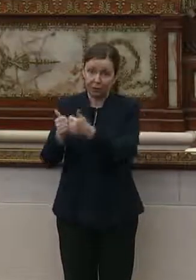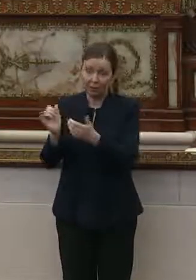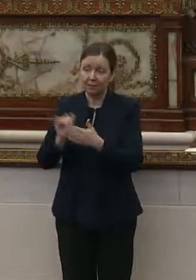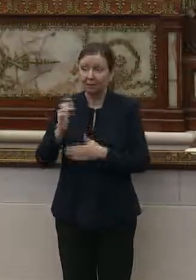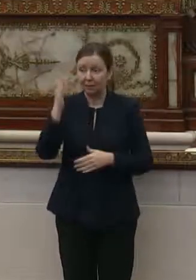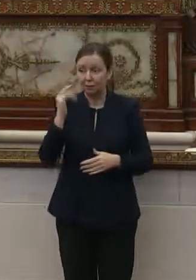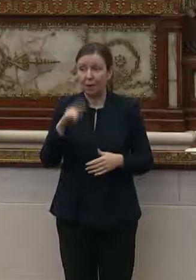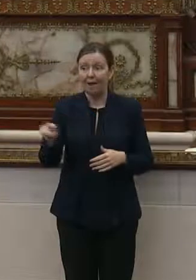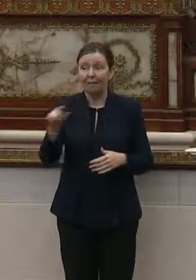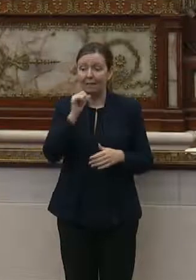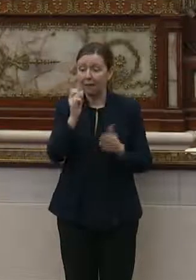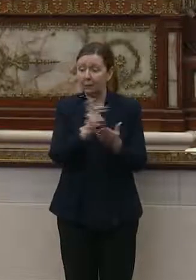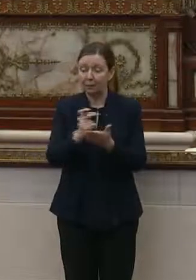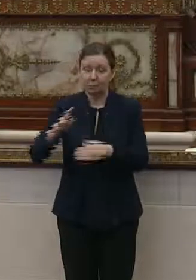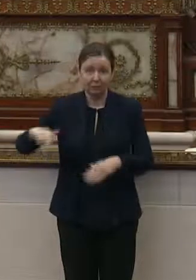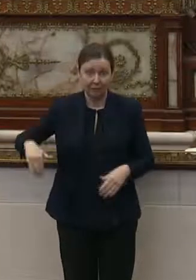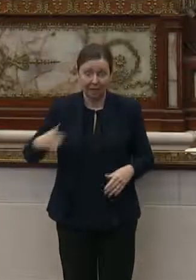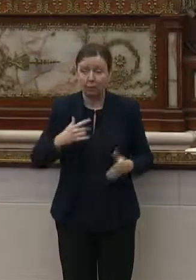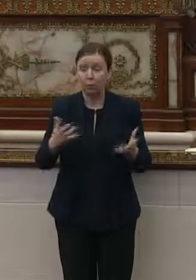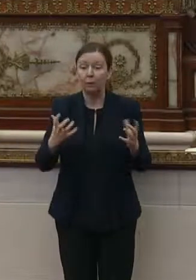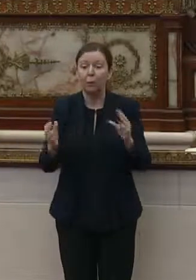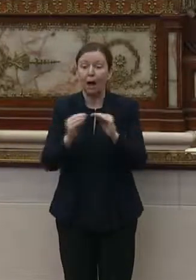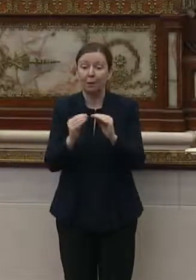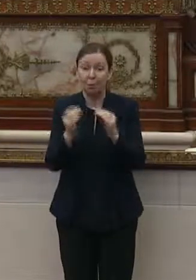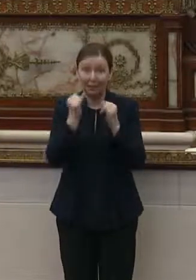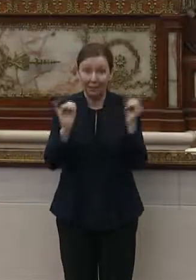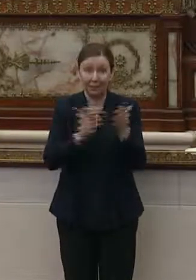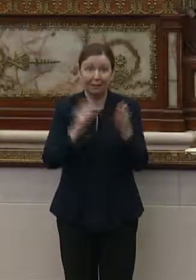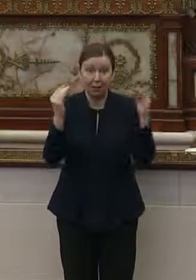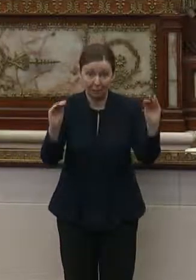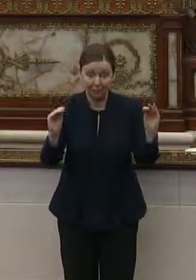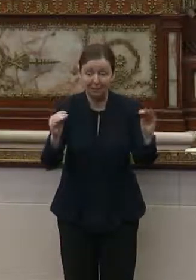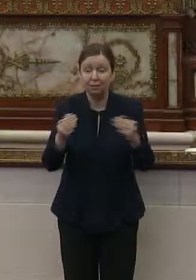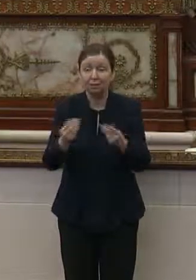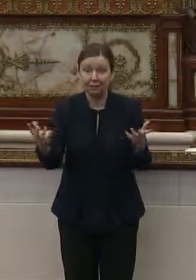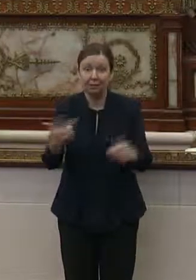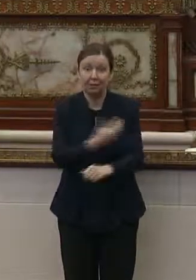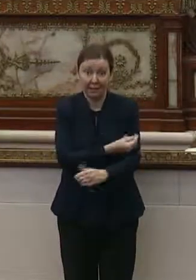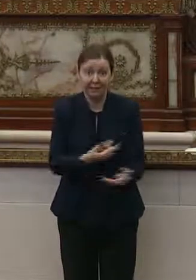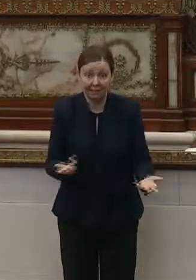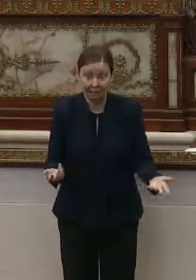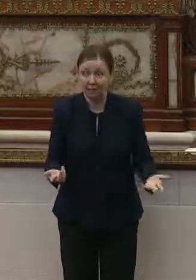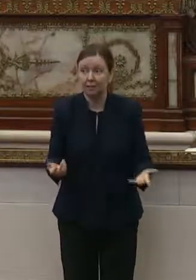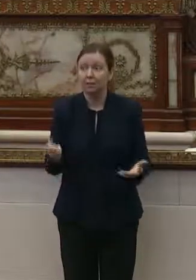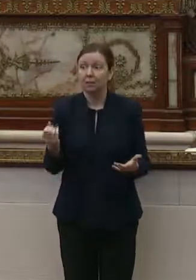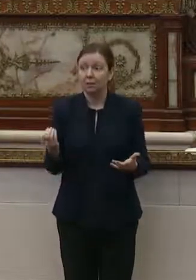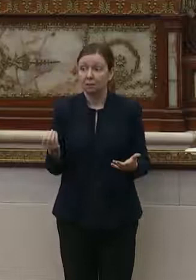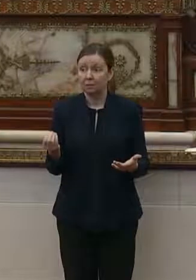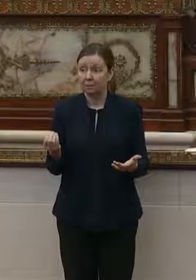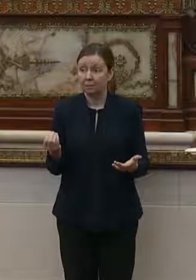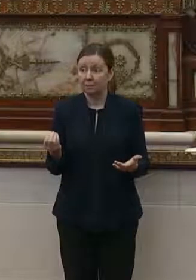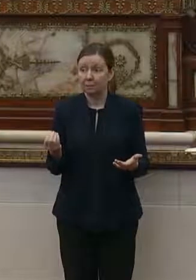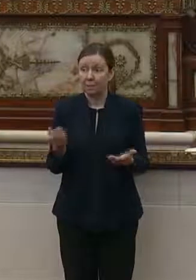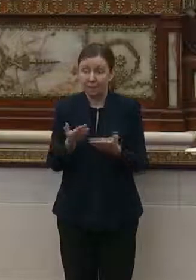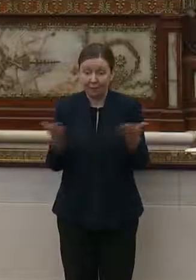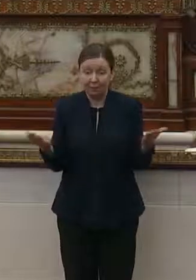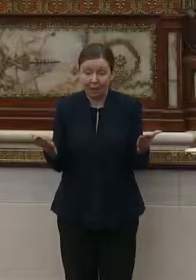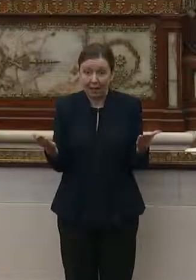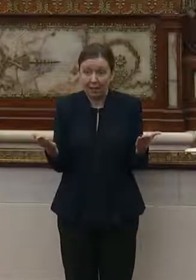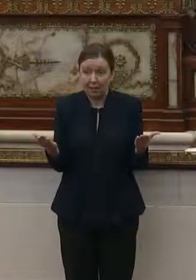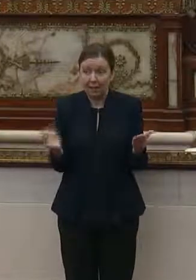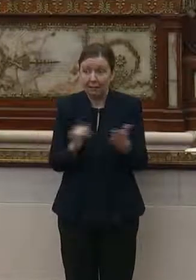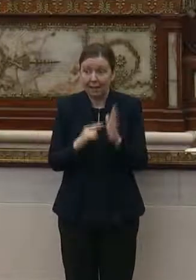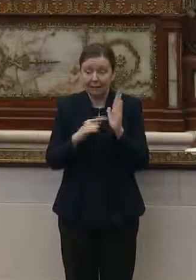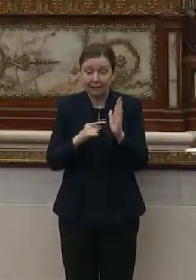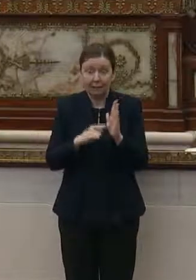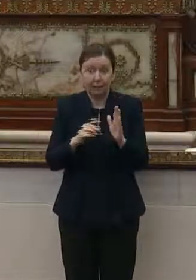why they have not been approved yet. We want more independent pharmacies delivering vaccine. So that would be an example